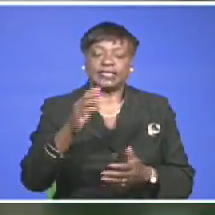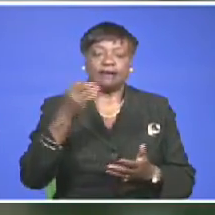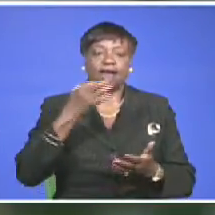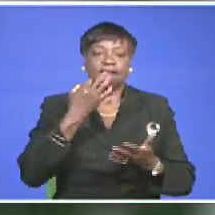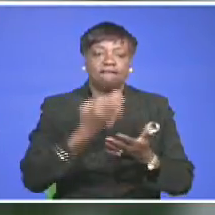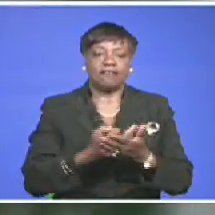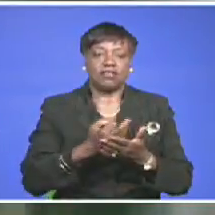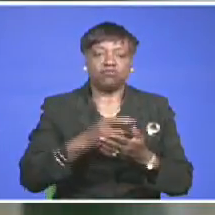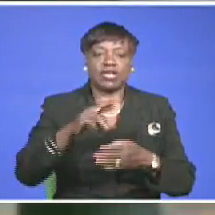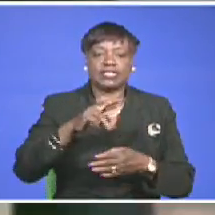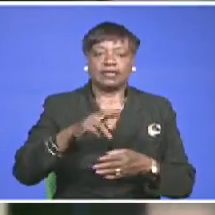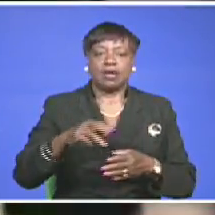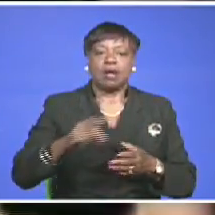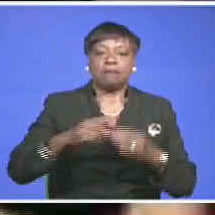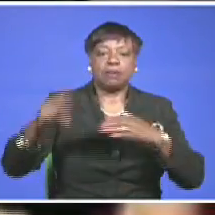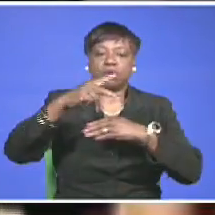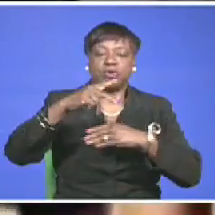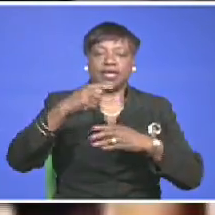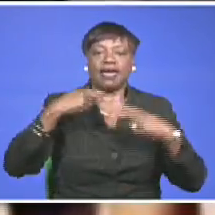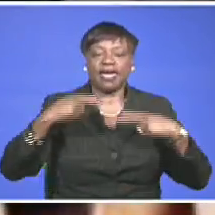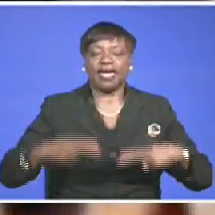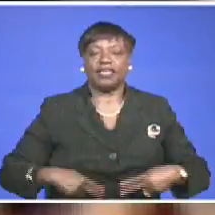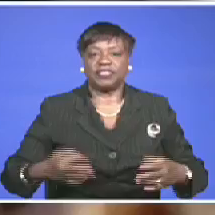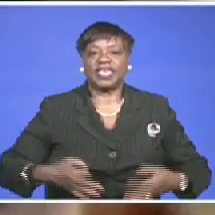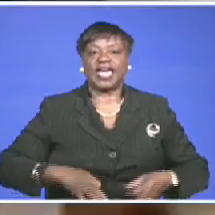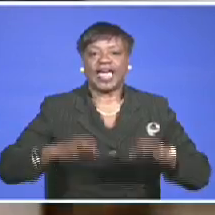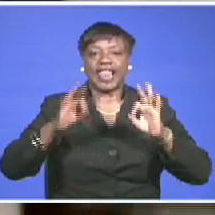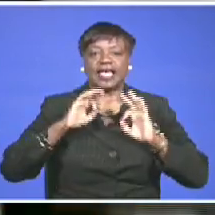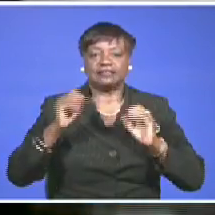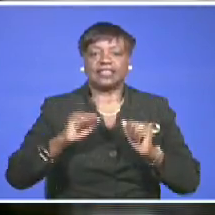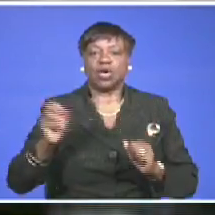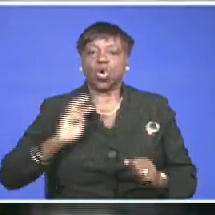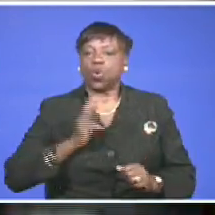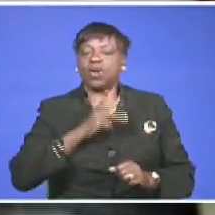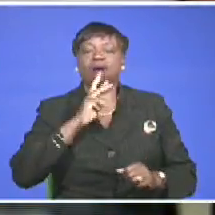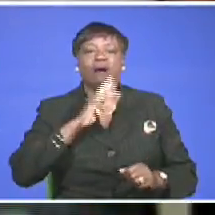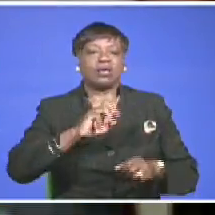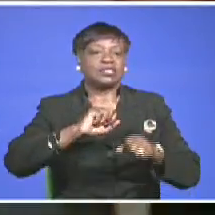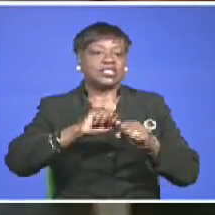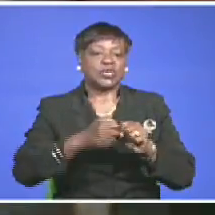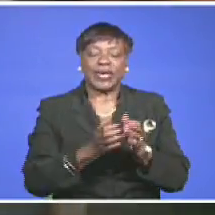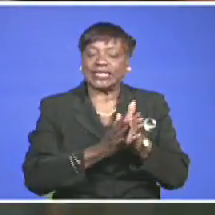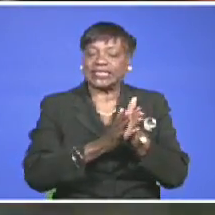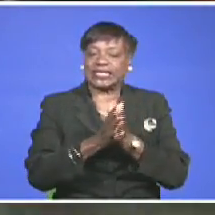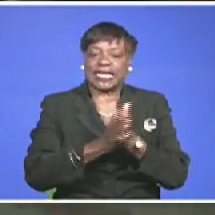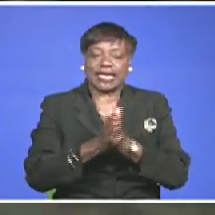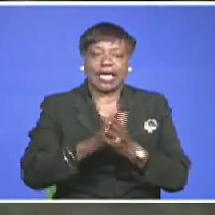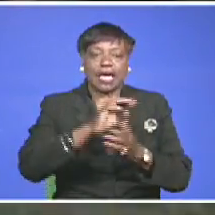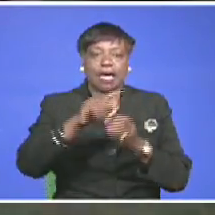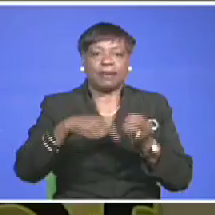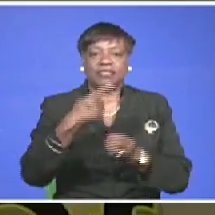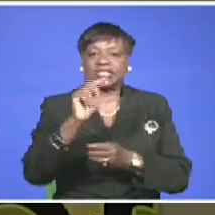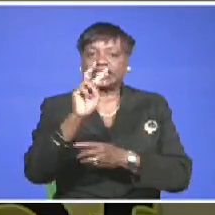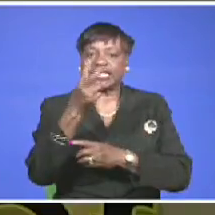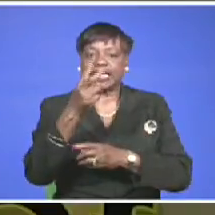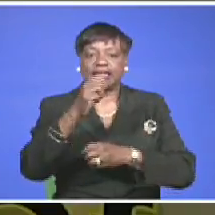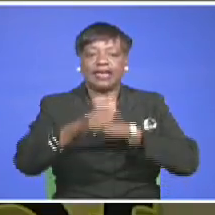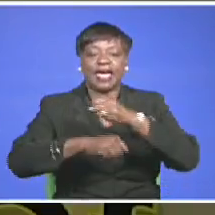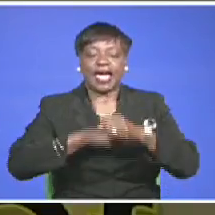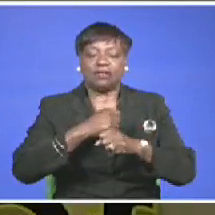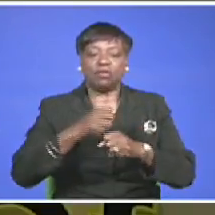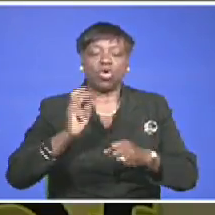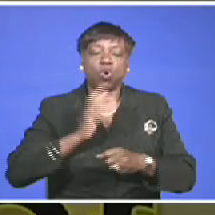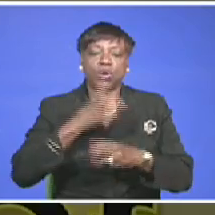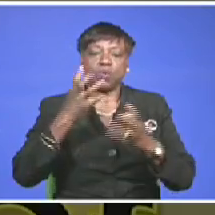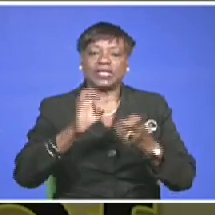a healthier lifestyle. We are so excited about our second annual UB Fit Fun Run Walk Bike Skate. We're believing for 700 participants